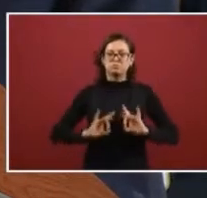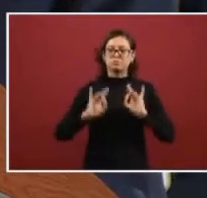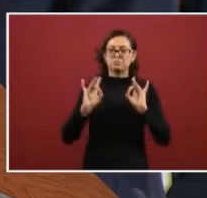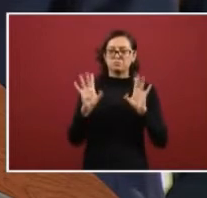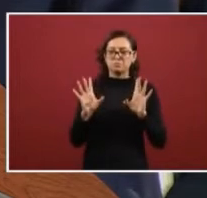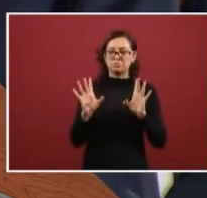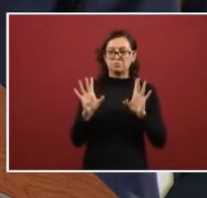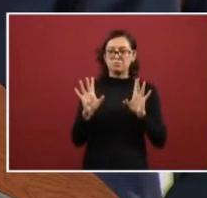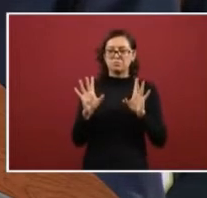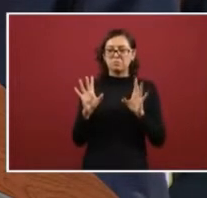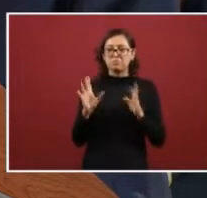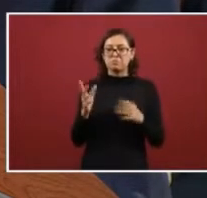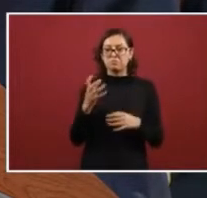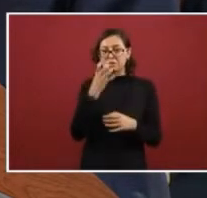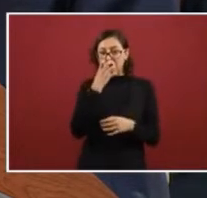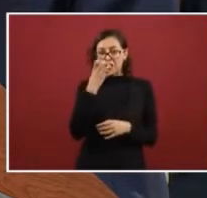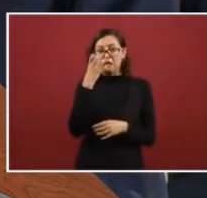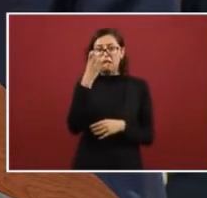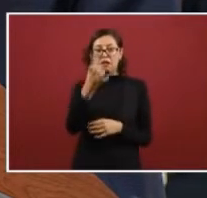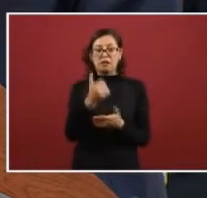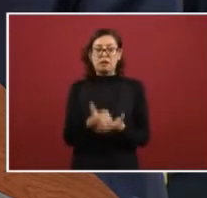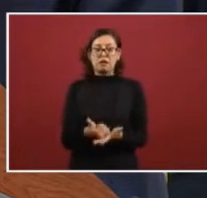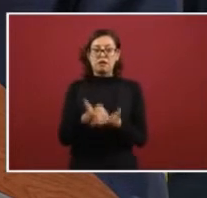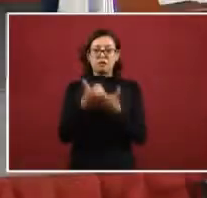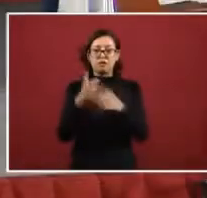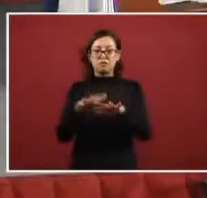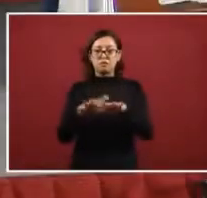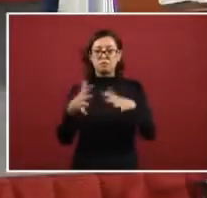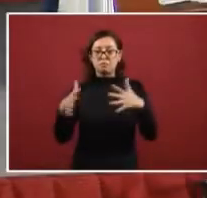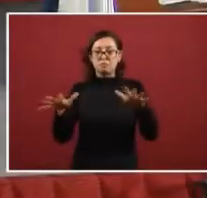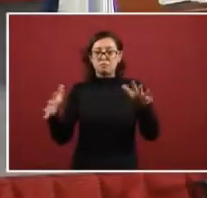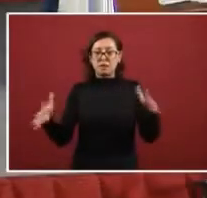the demand of